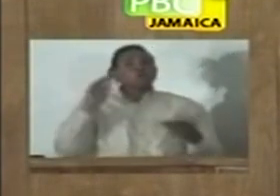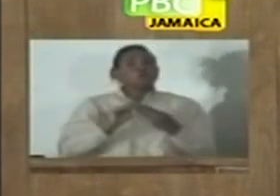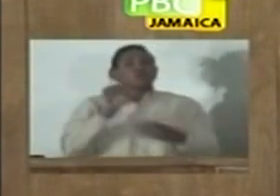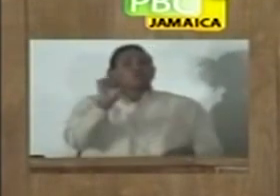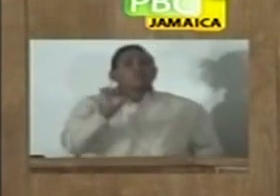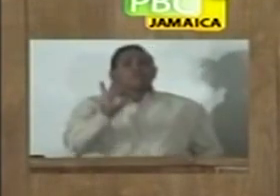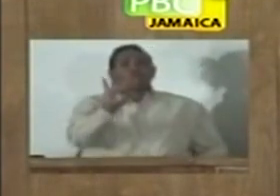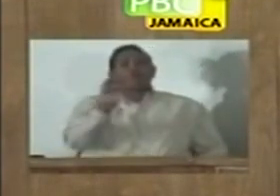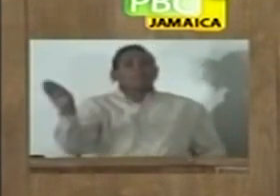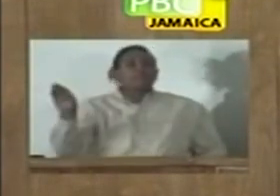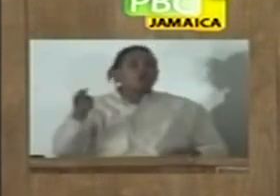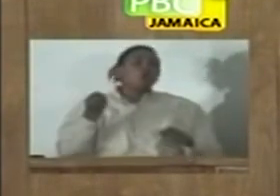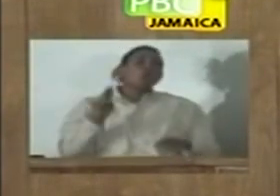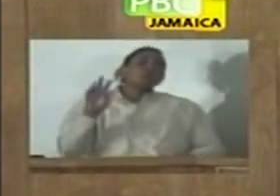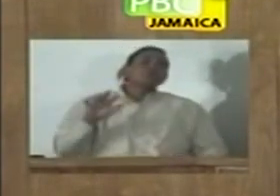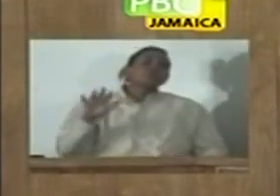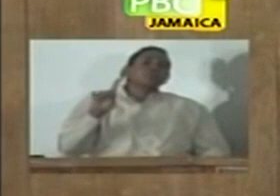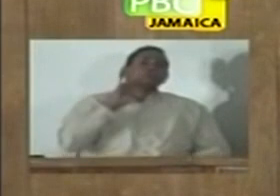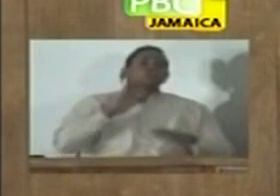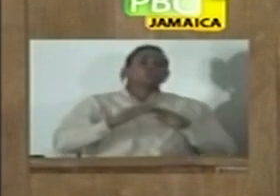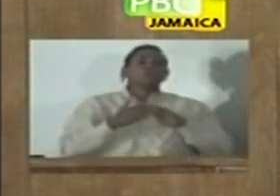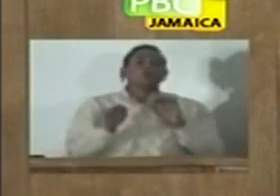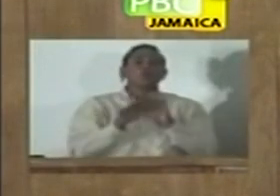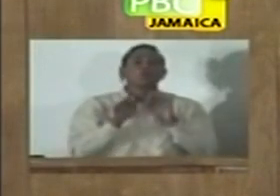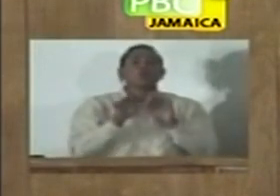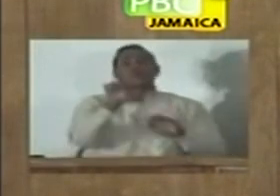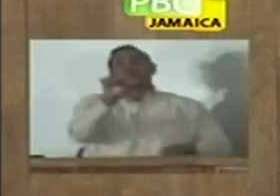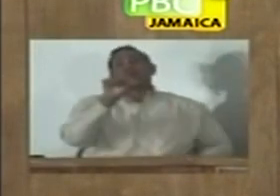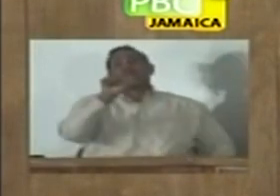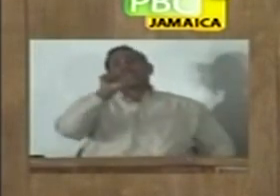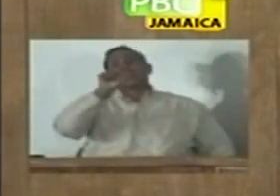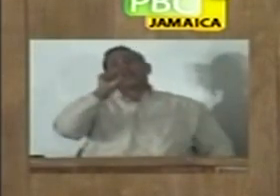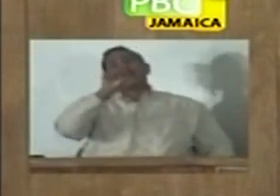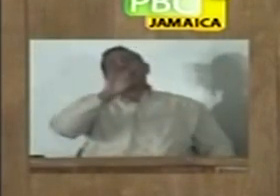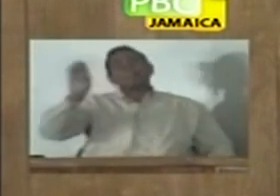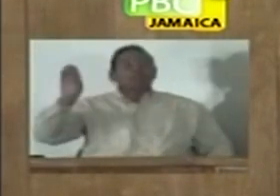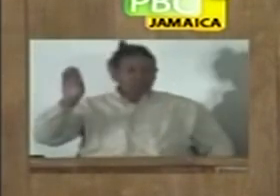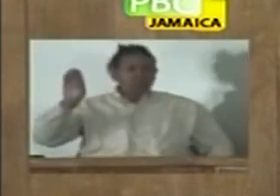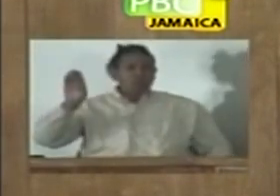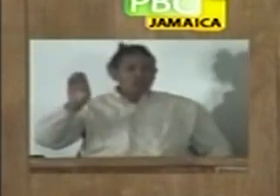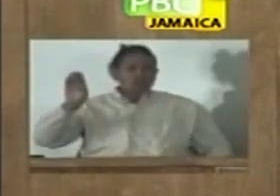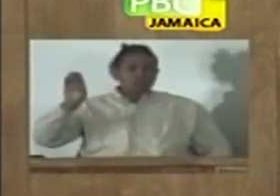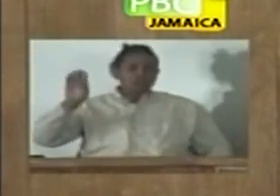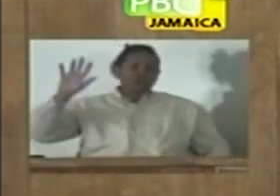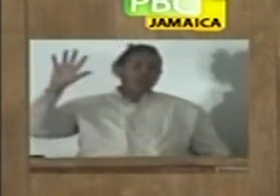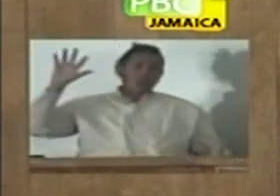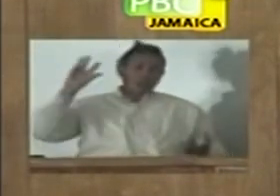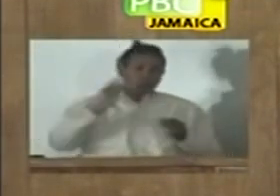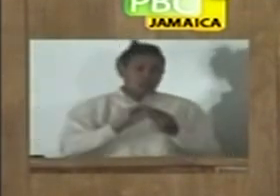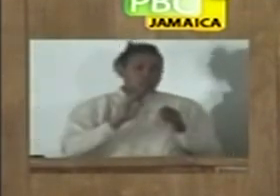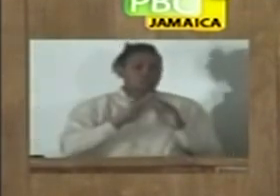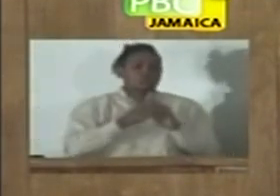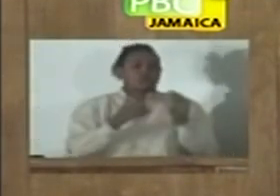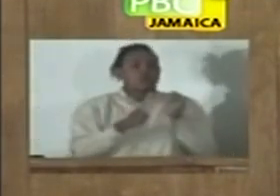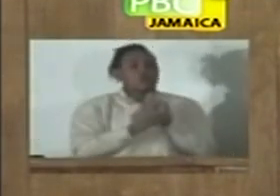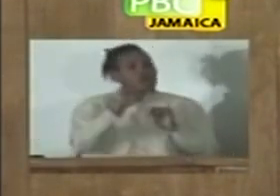billion, or approximately Jamaica 120 billion, accrued to Jamaica under the